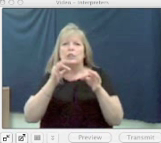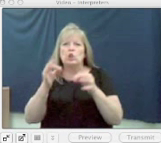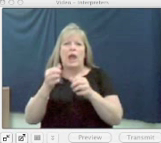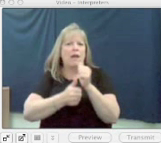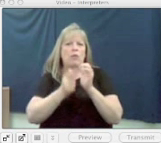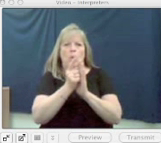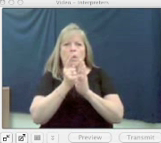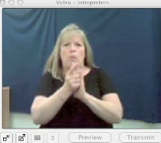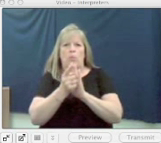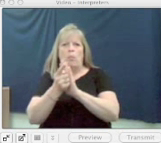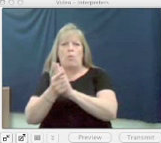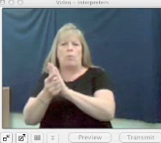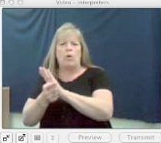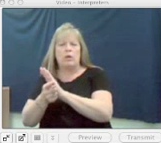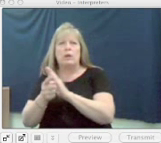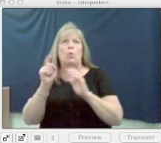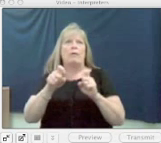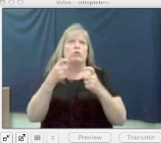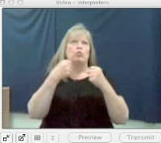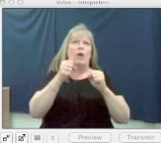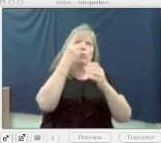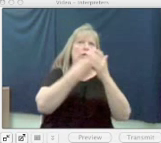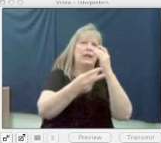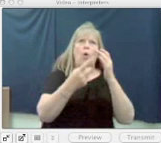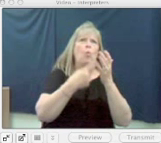predicting the consequences, predicting the impact,